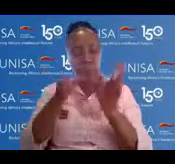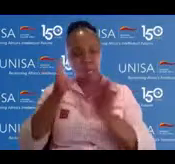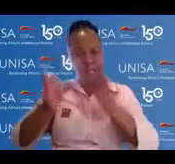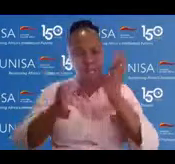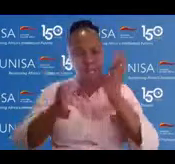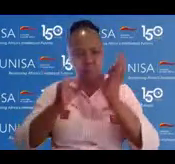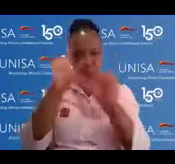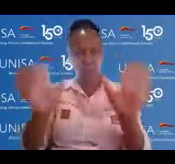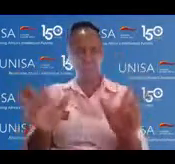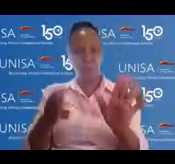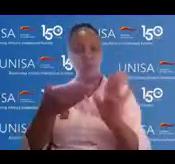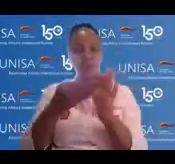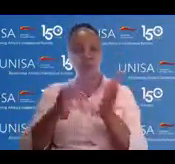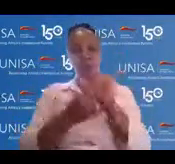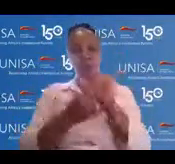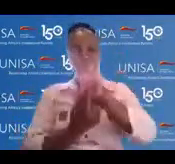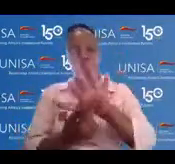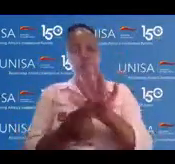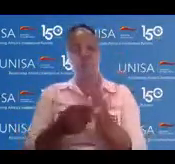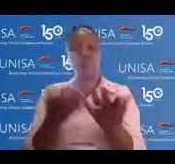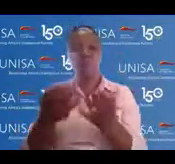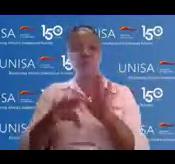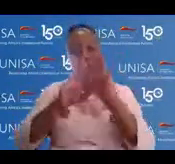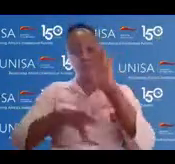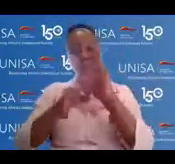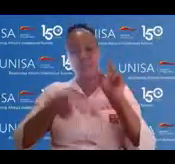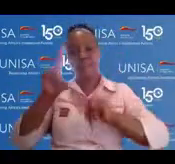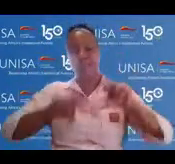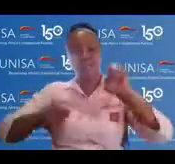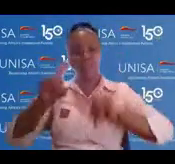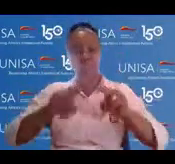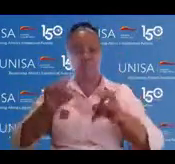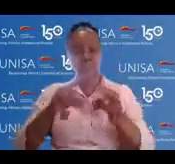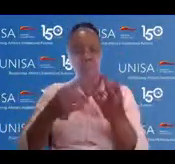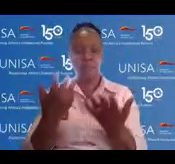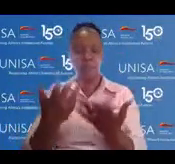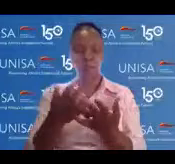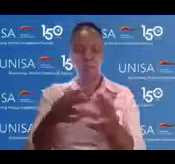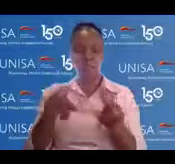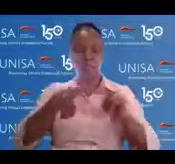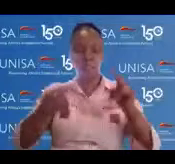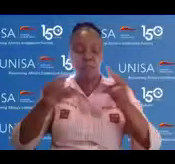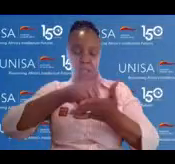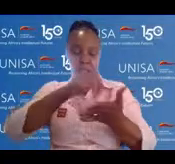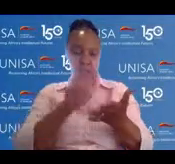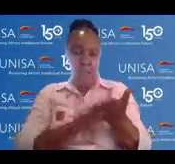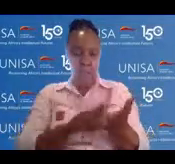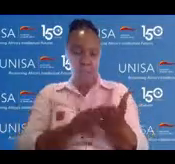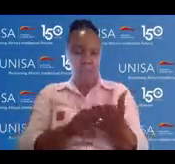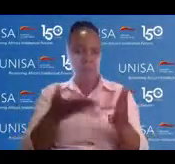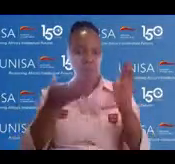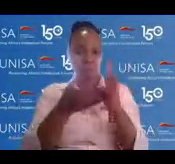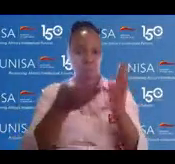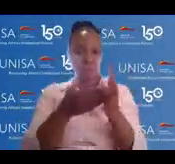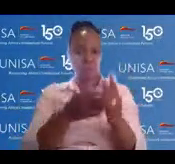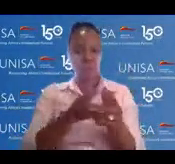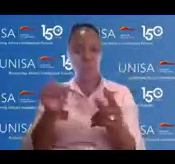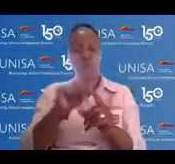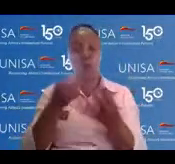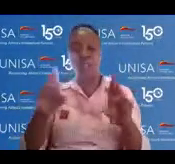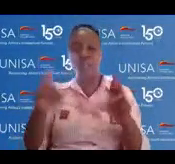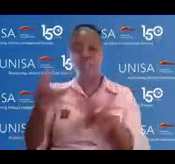you under the Invigilation or in the Invigilator app tab what resources are available for